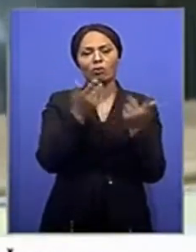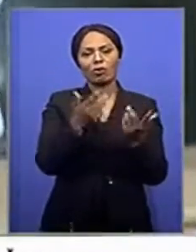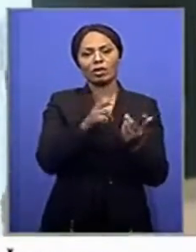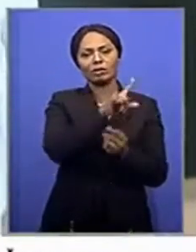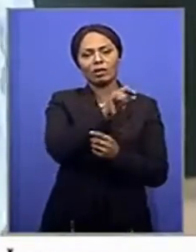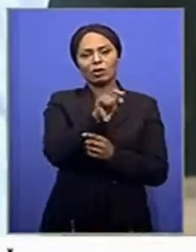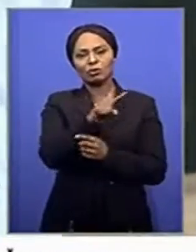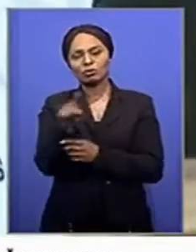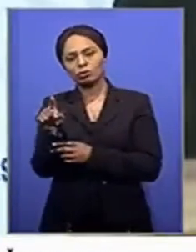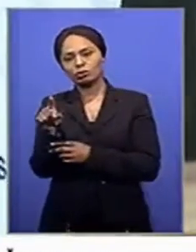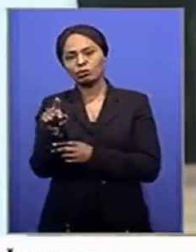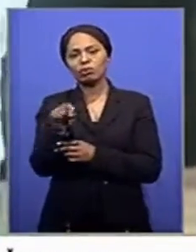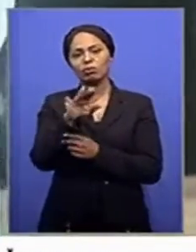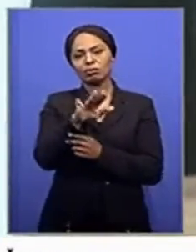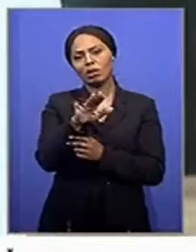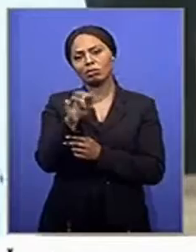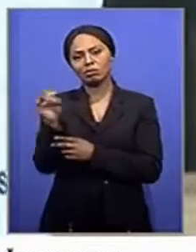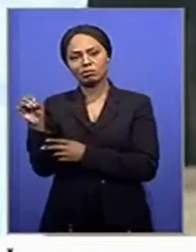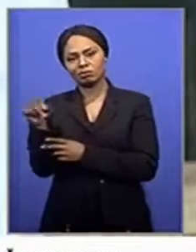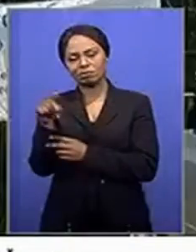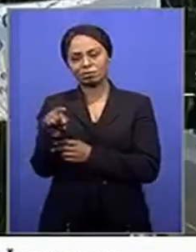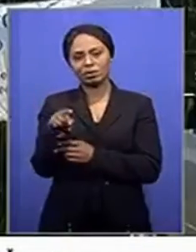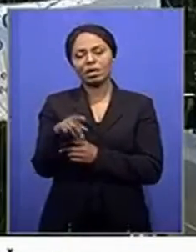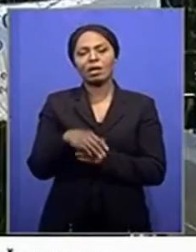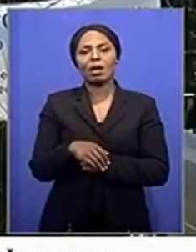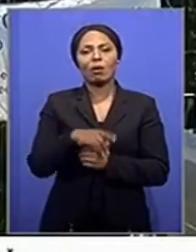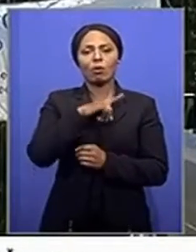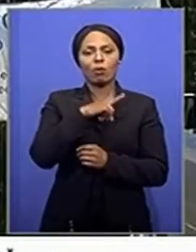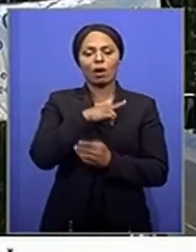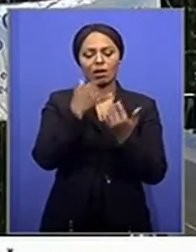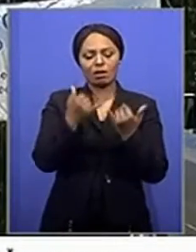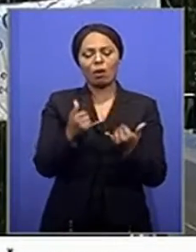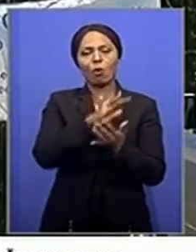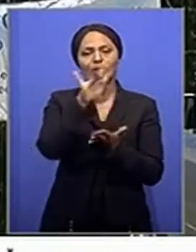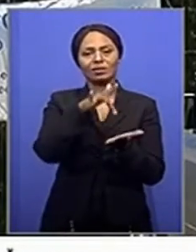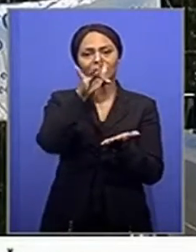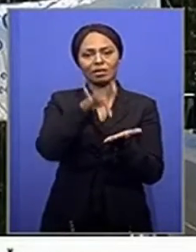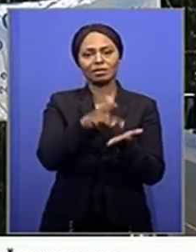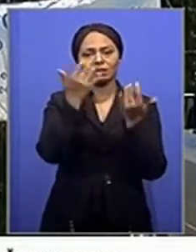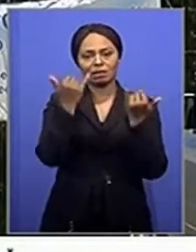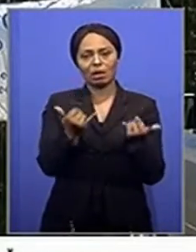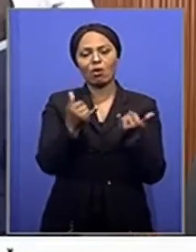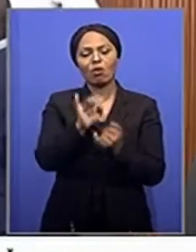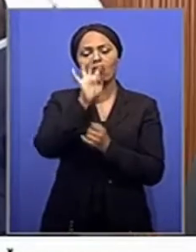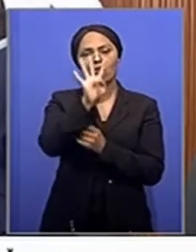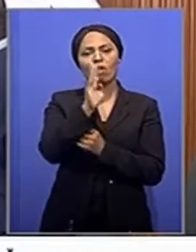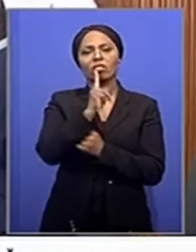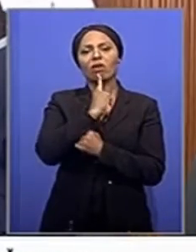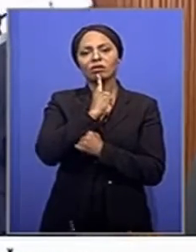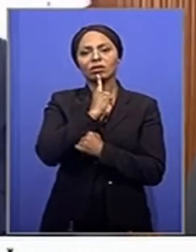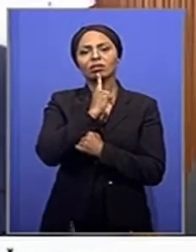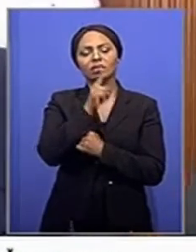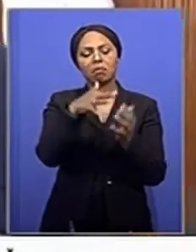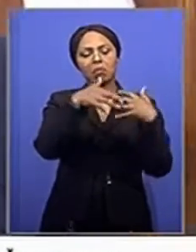770 go ya go 901. Ge go ya go bulwa ga ditese tša go feta 4,000, tšhireletšo